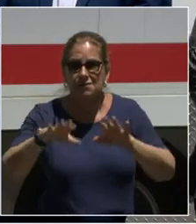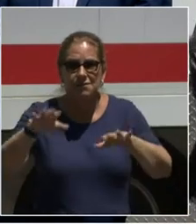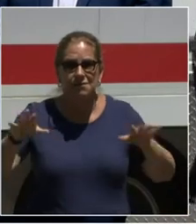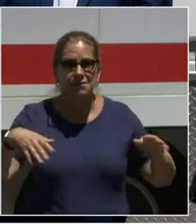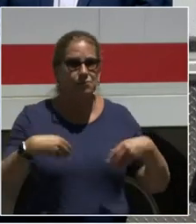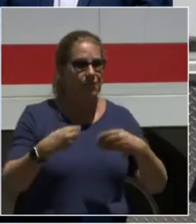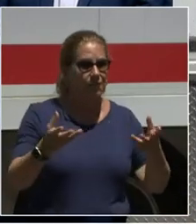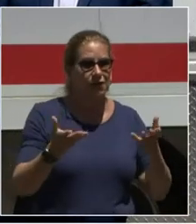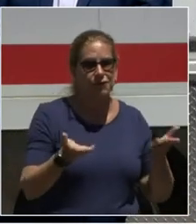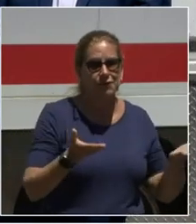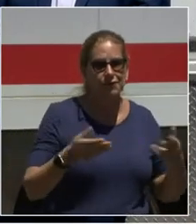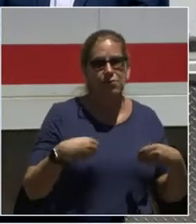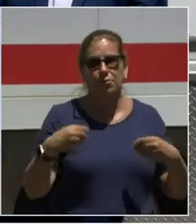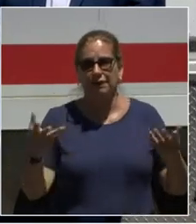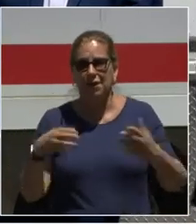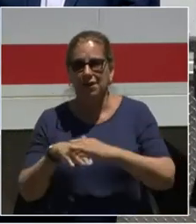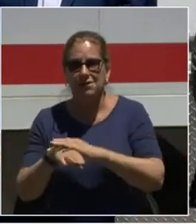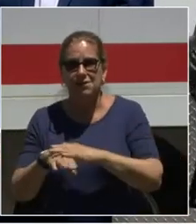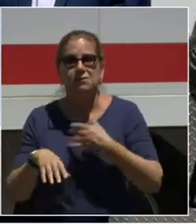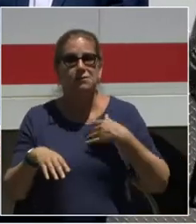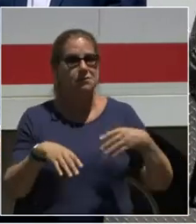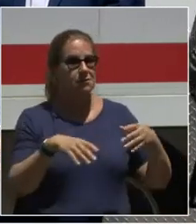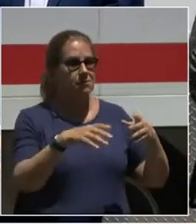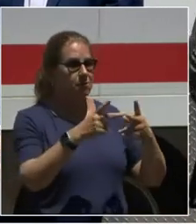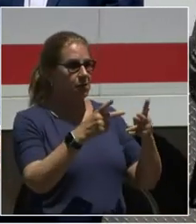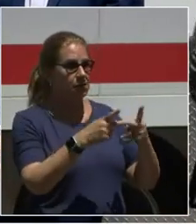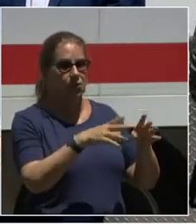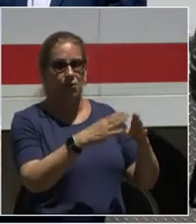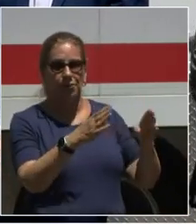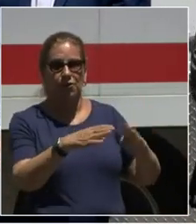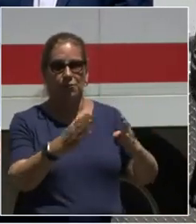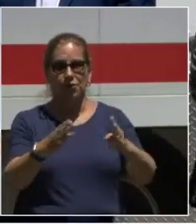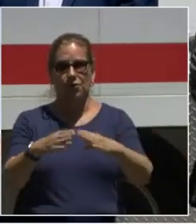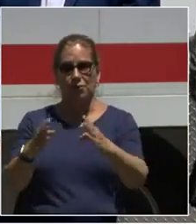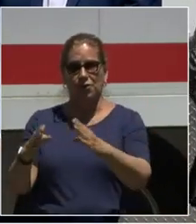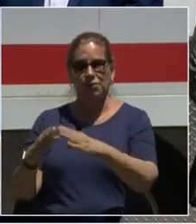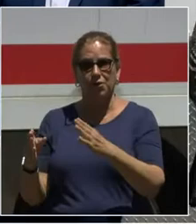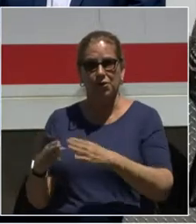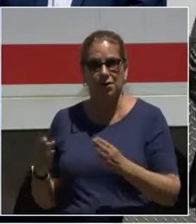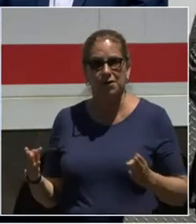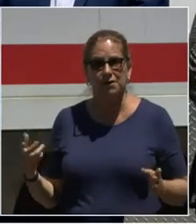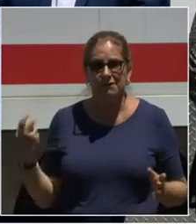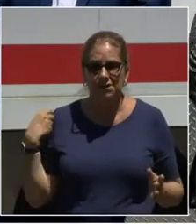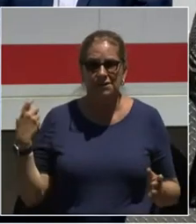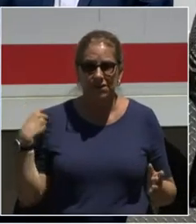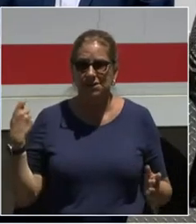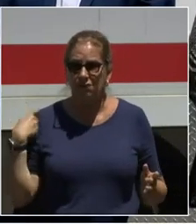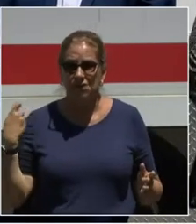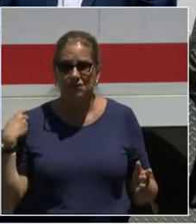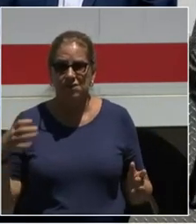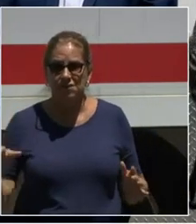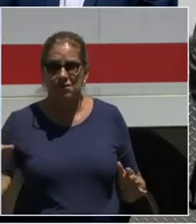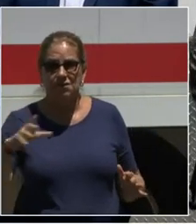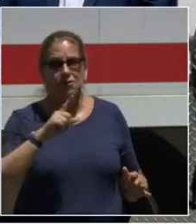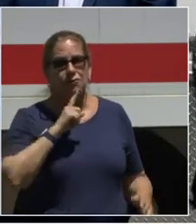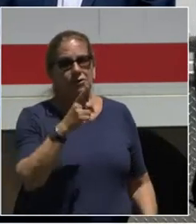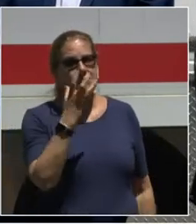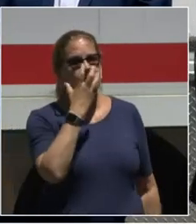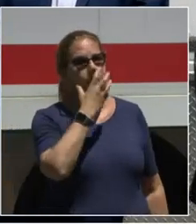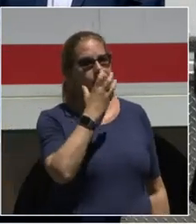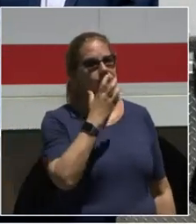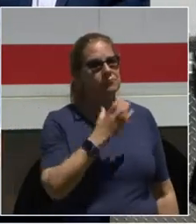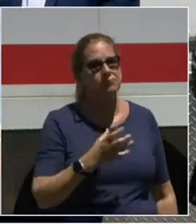access to routine pediatric vaccinations. We are lucky, so lucky, to have a strong pediatric